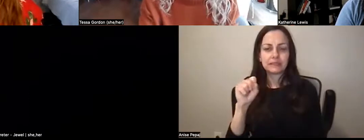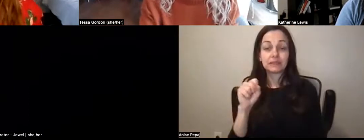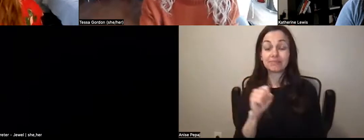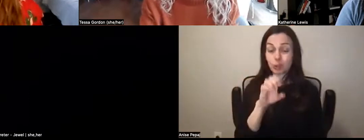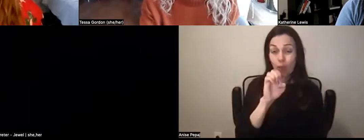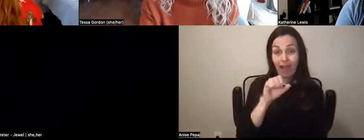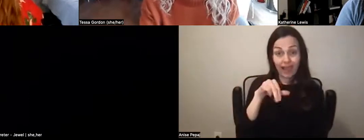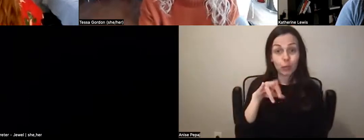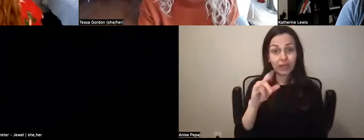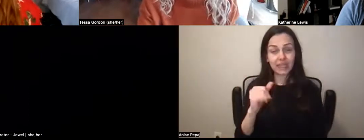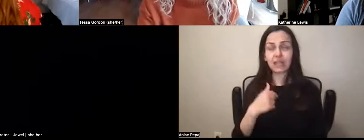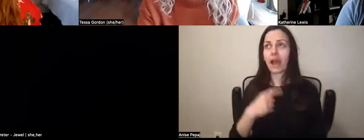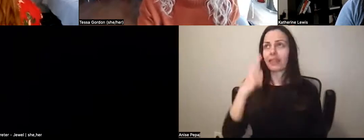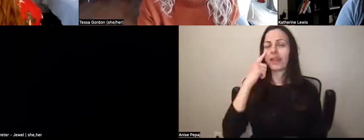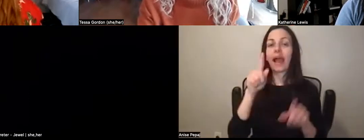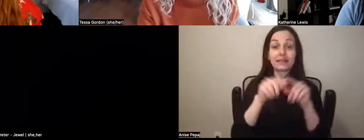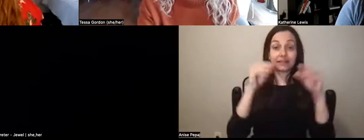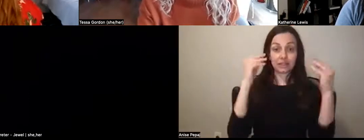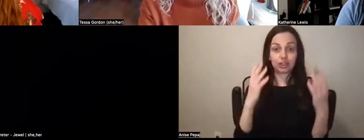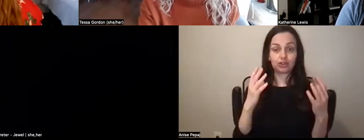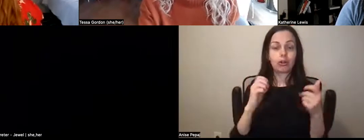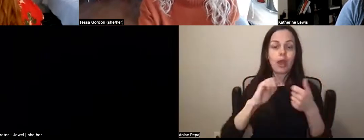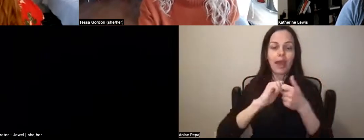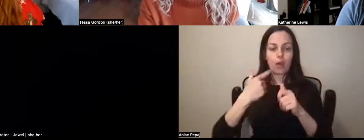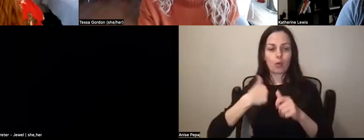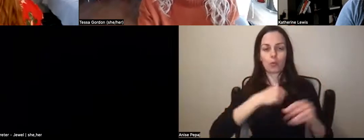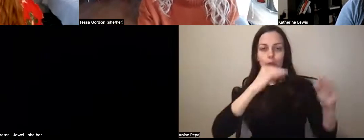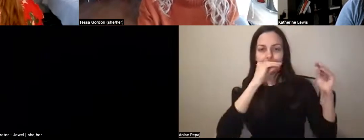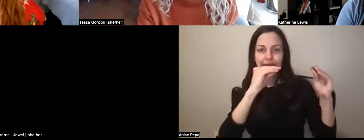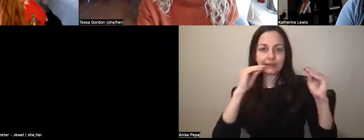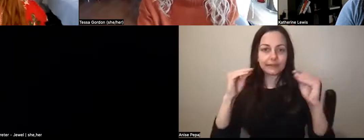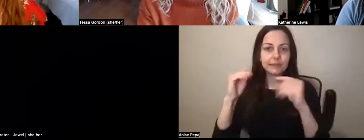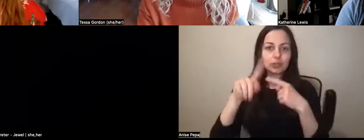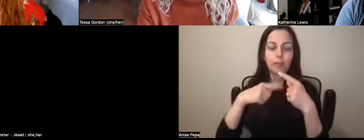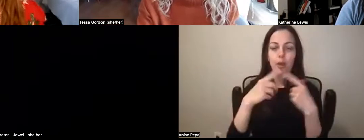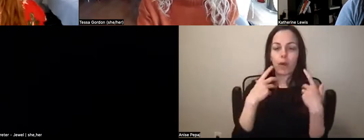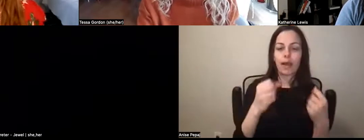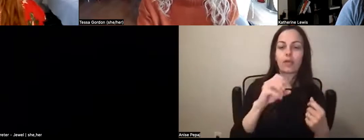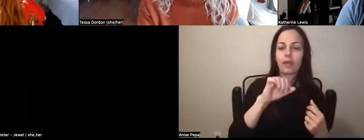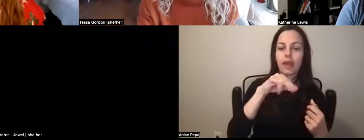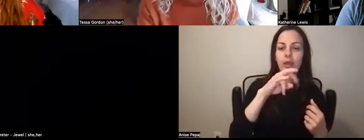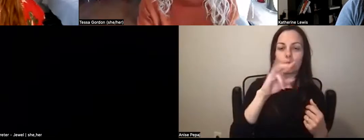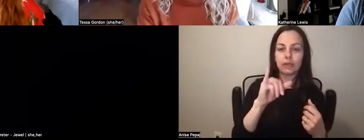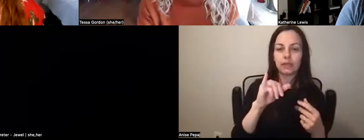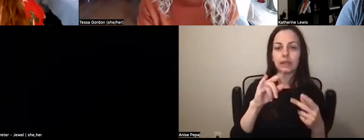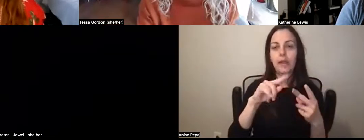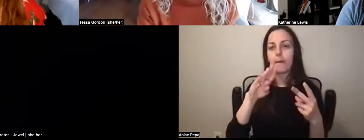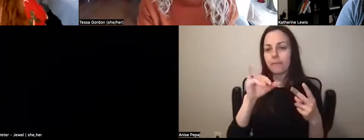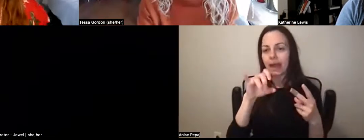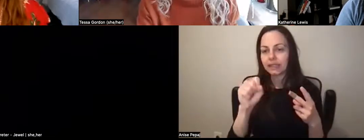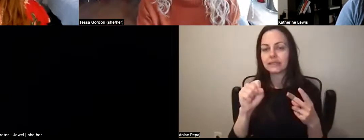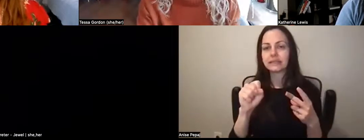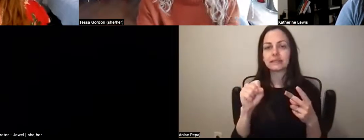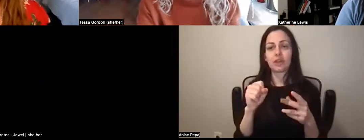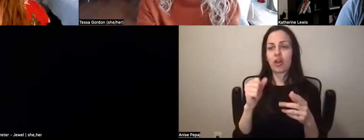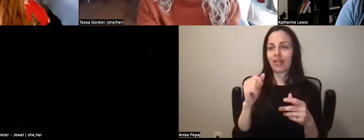teacher, I always think that how we teach about health equity and bias in healthcare starts in the classroom of